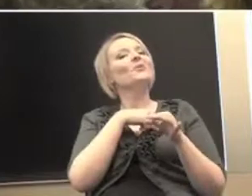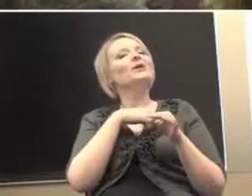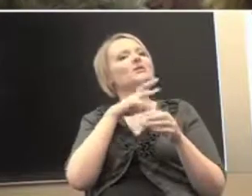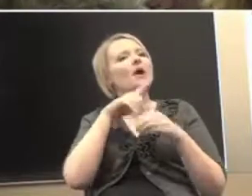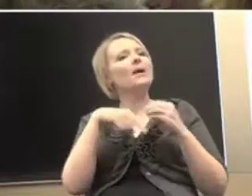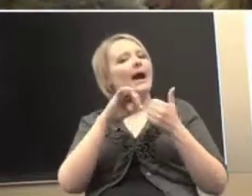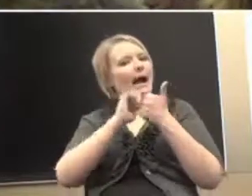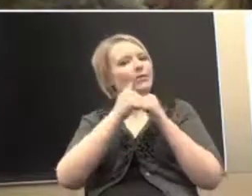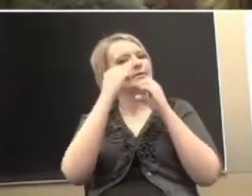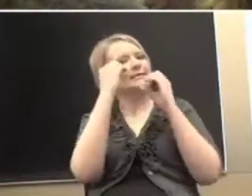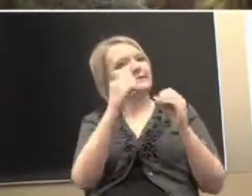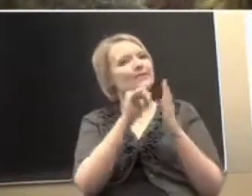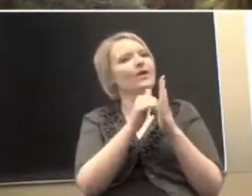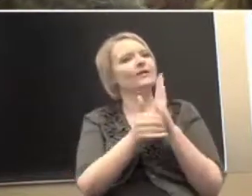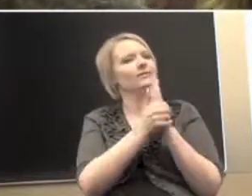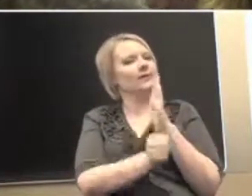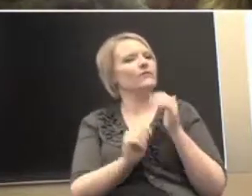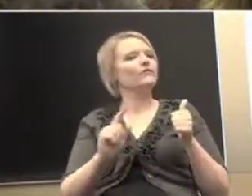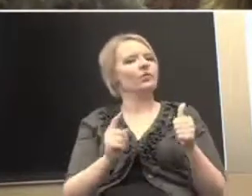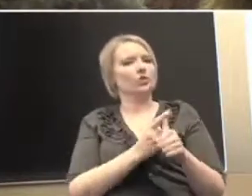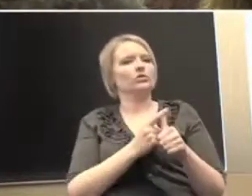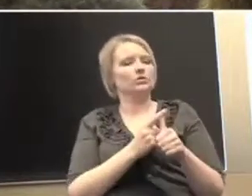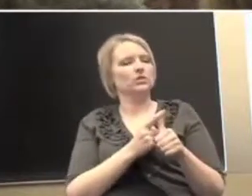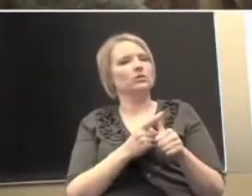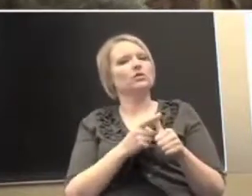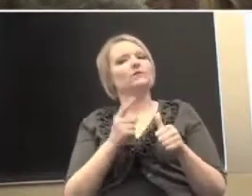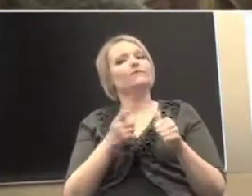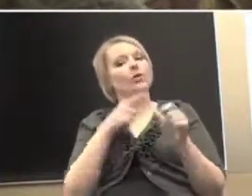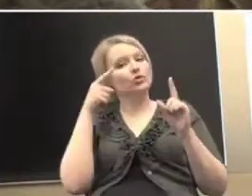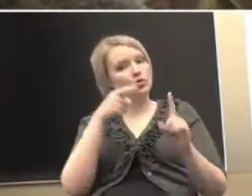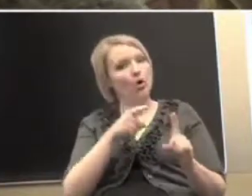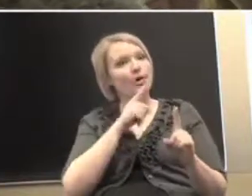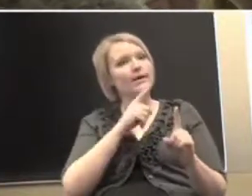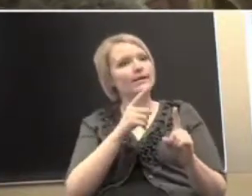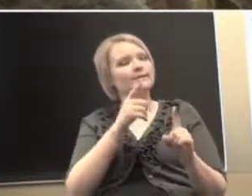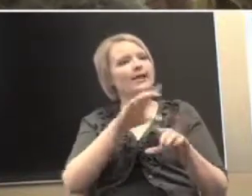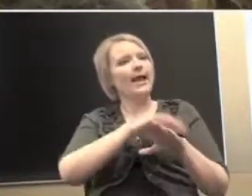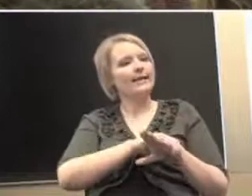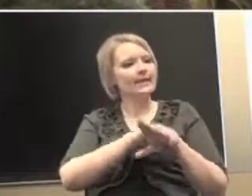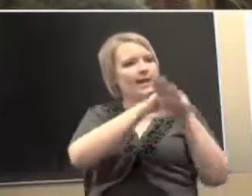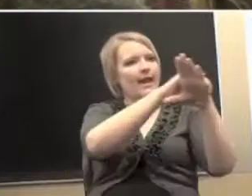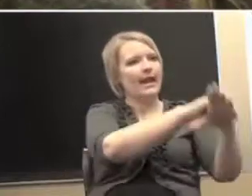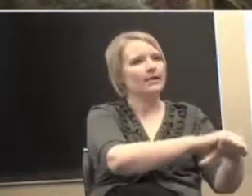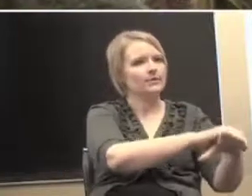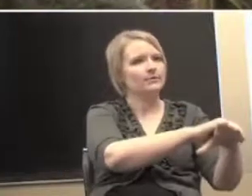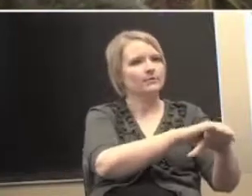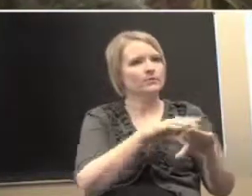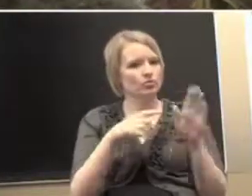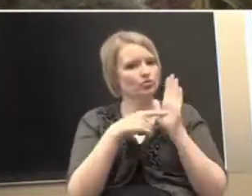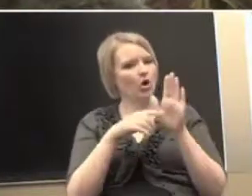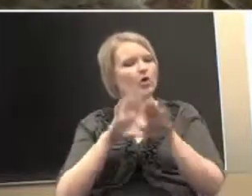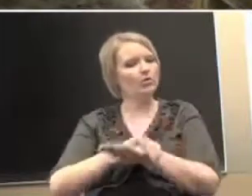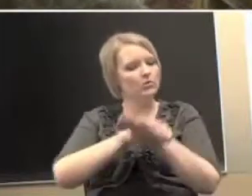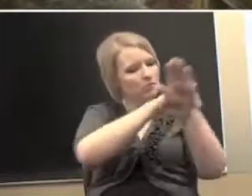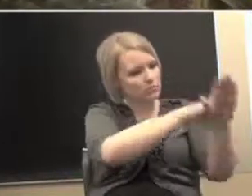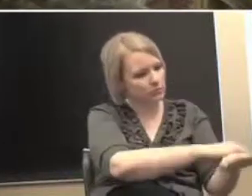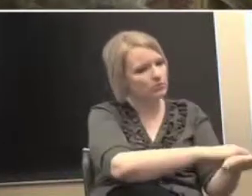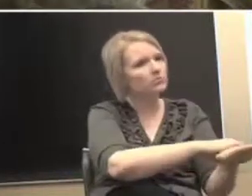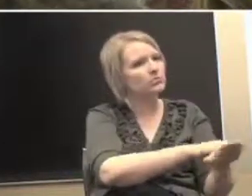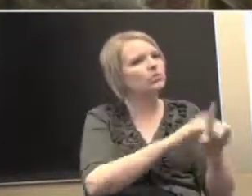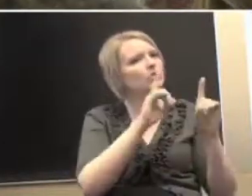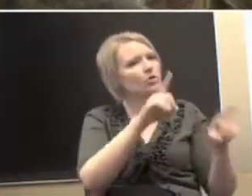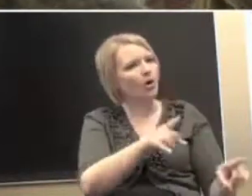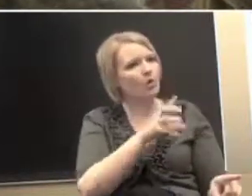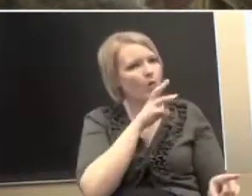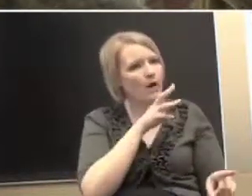skill first. And we didn't get into that, but like at first the goal would be hands on hand, go over, grab the thing. This is what you're going to go get a drink of